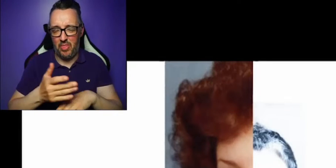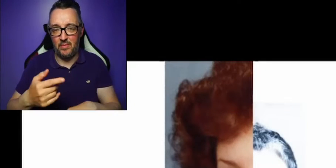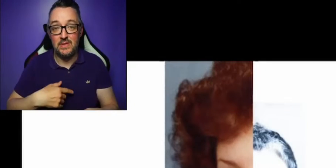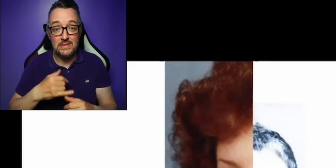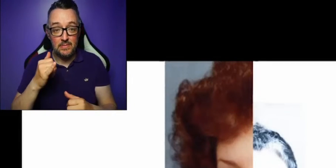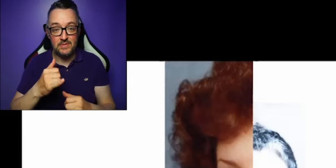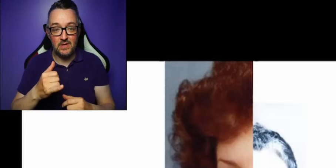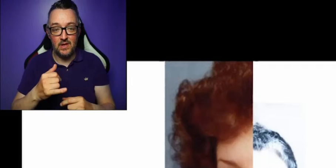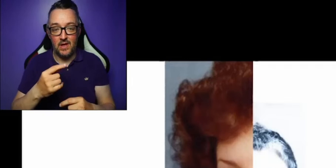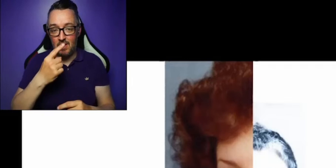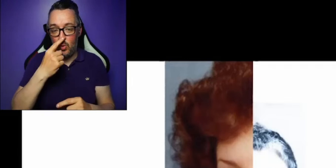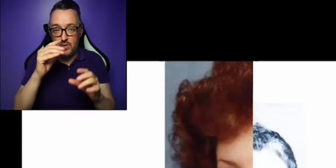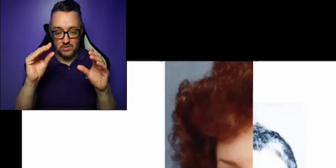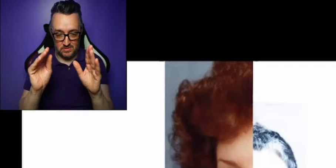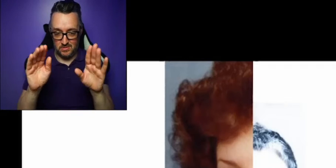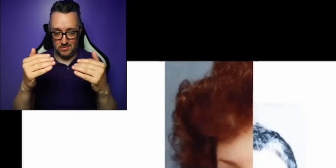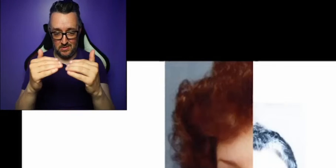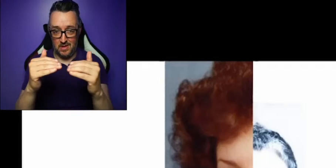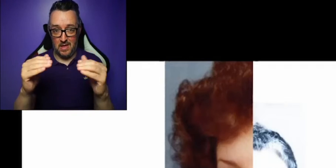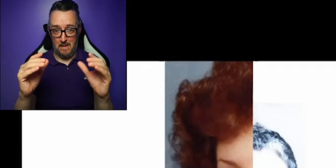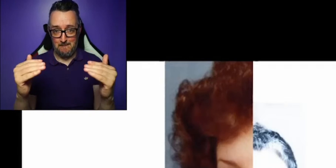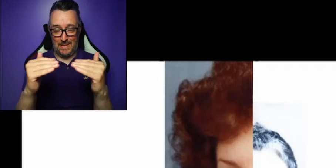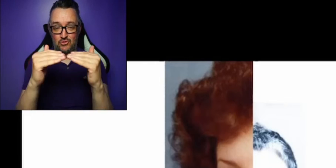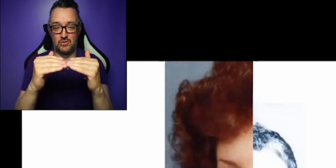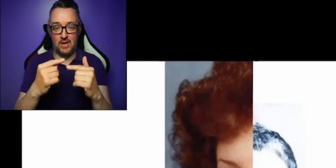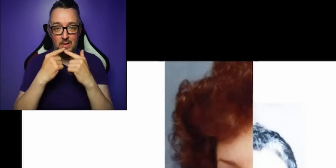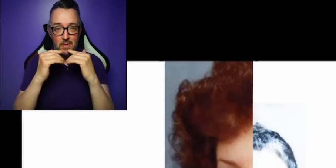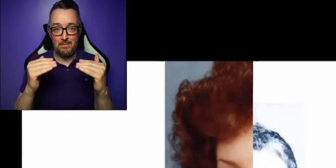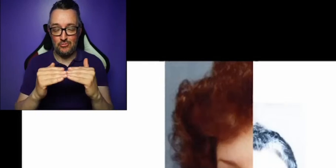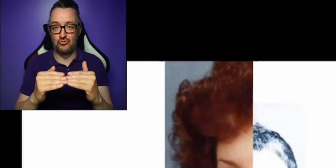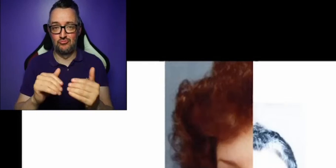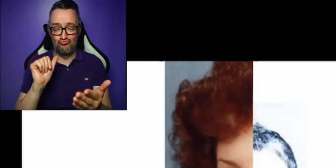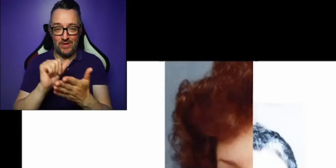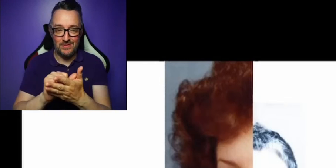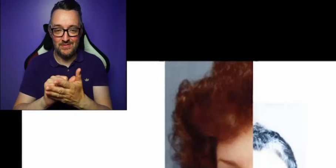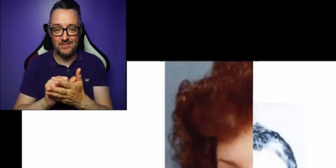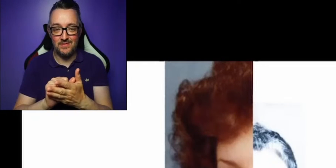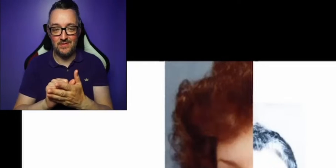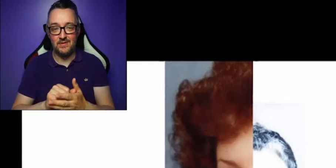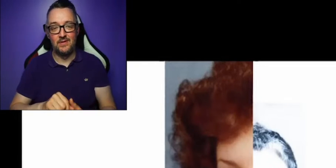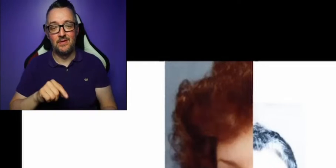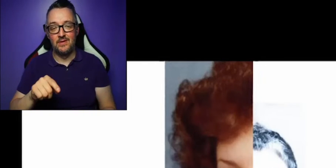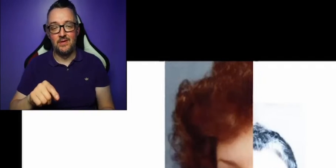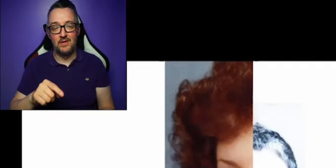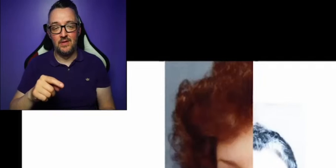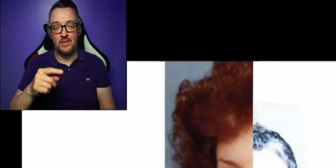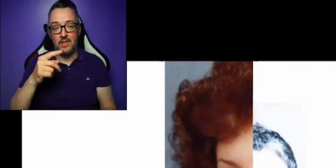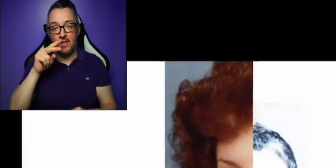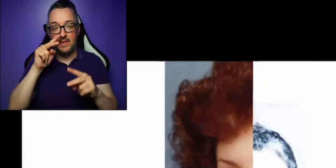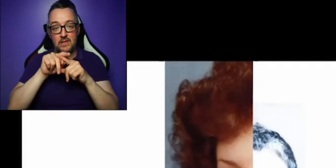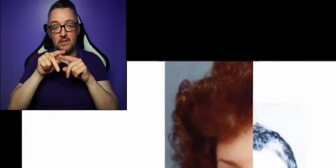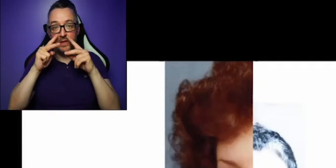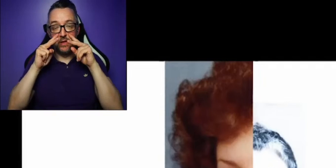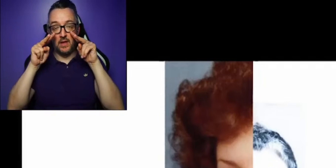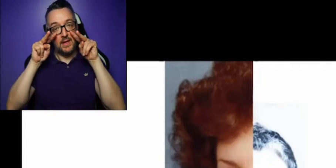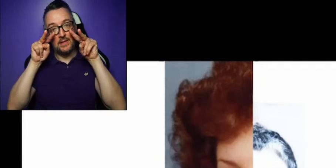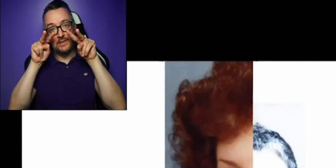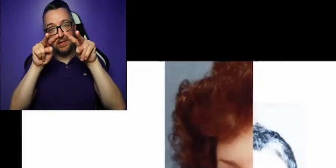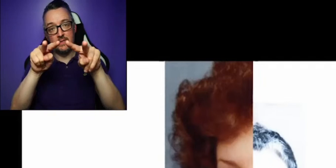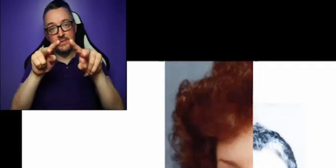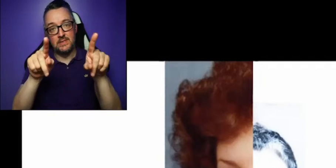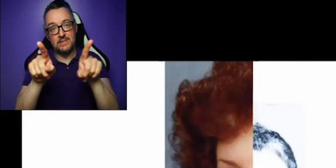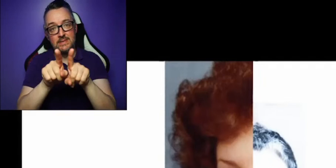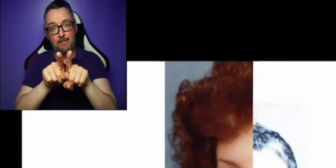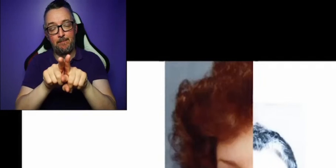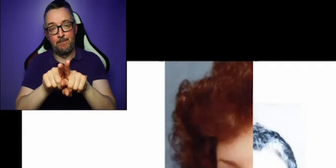of happened to really match up. Mm. And this idea that the gaze is the same really,